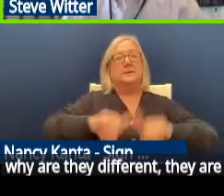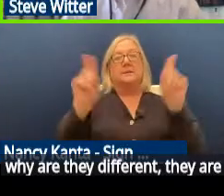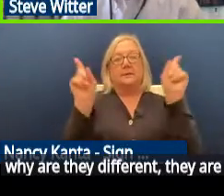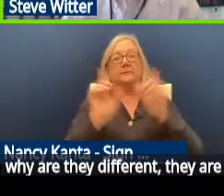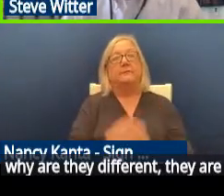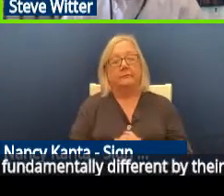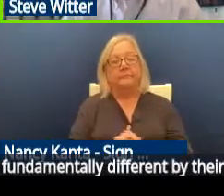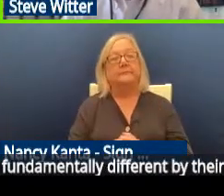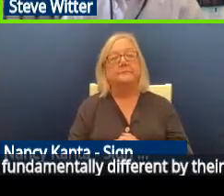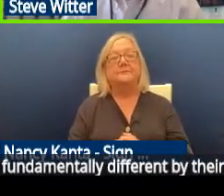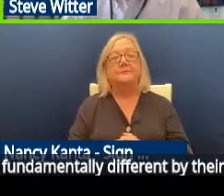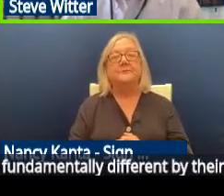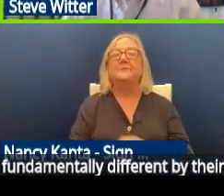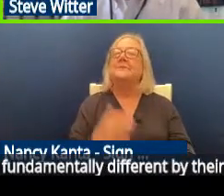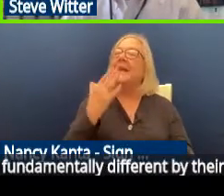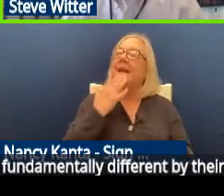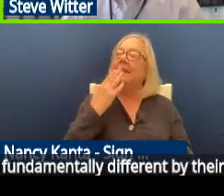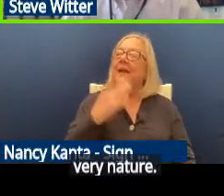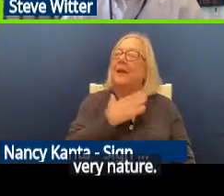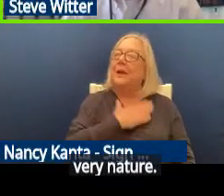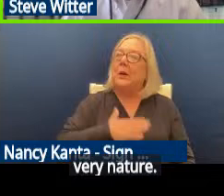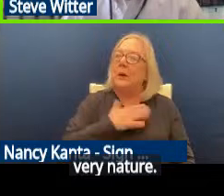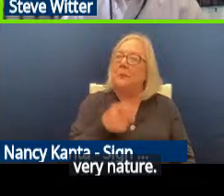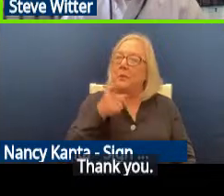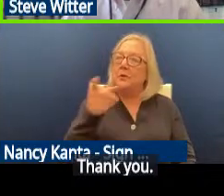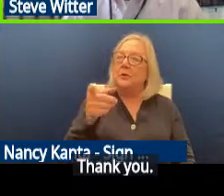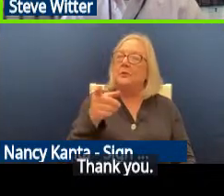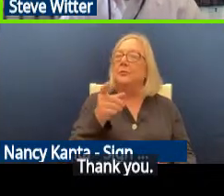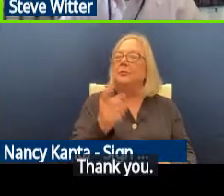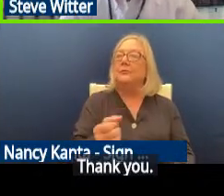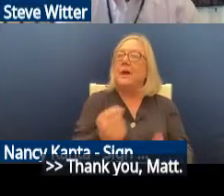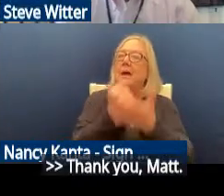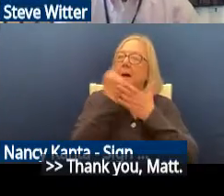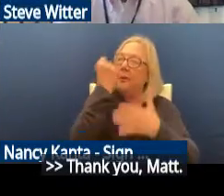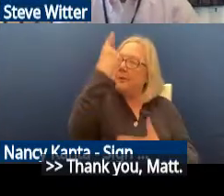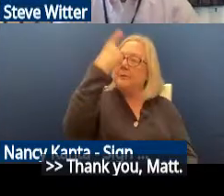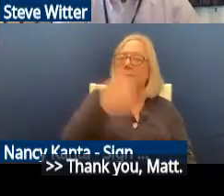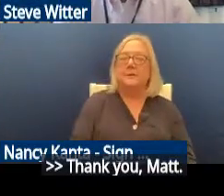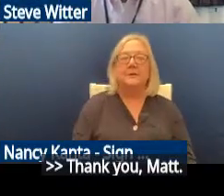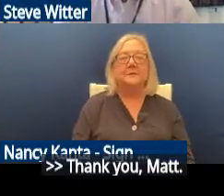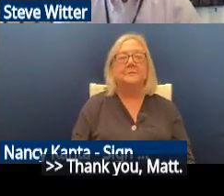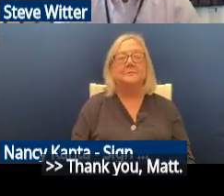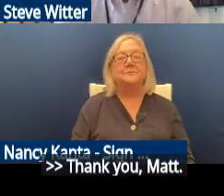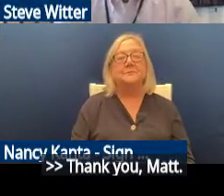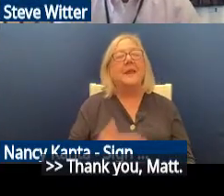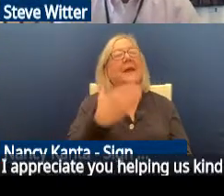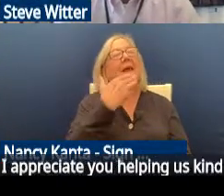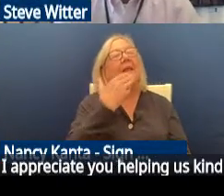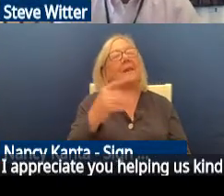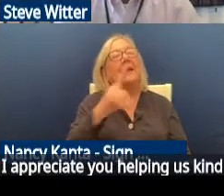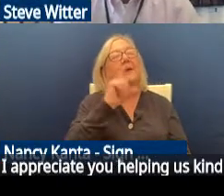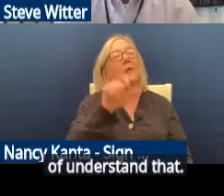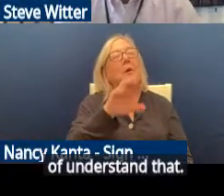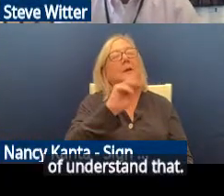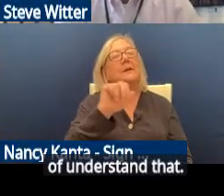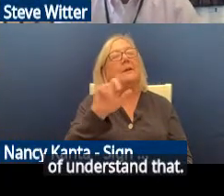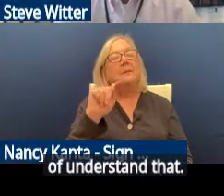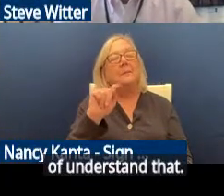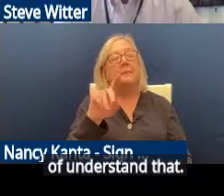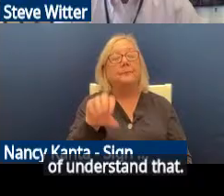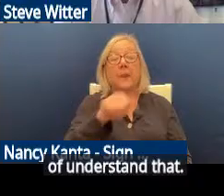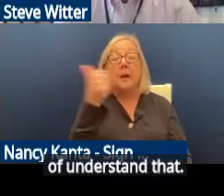you, Matt. I appreciate you helping us kind of understand that. Thanks for that question, Matt. Any other